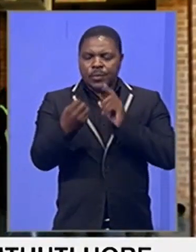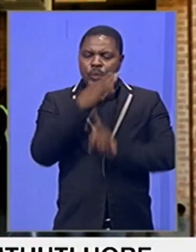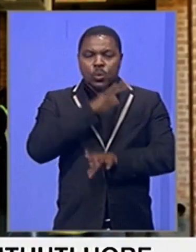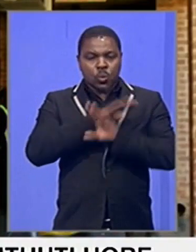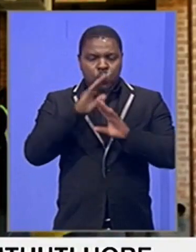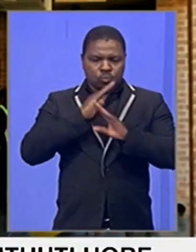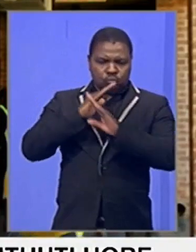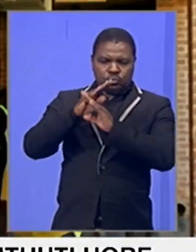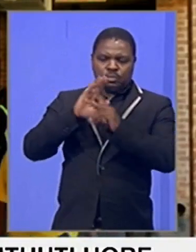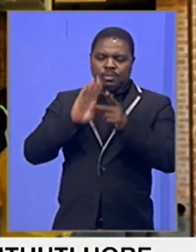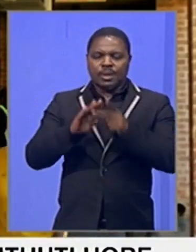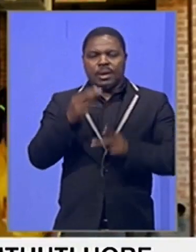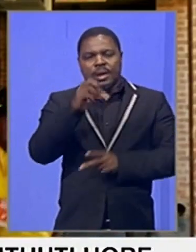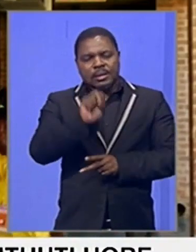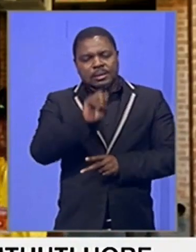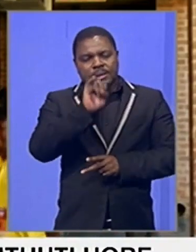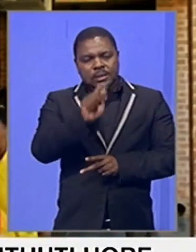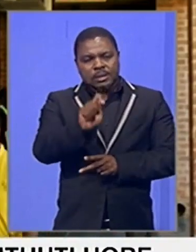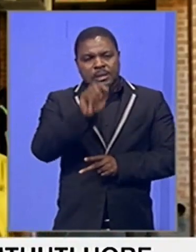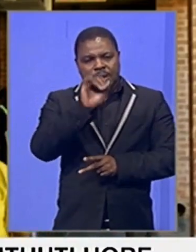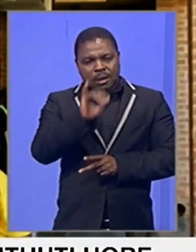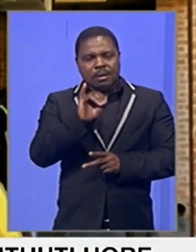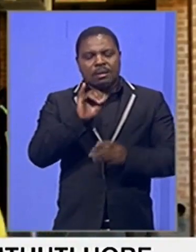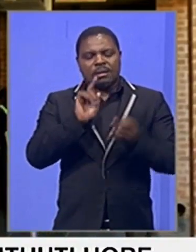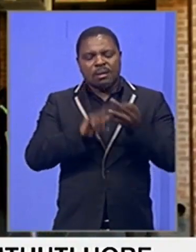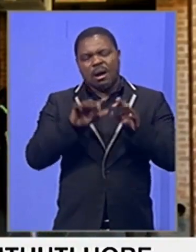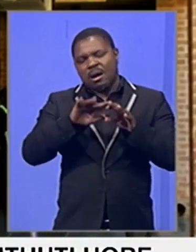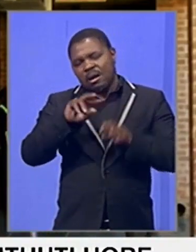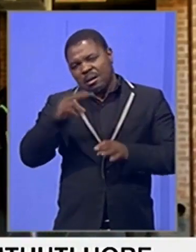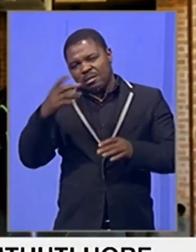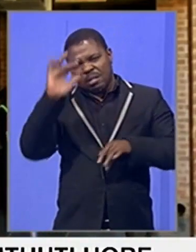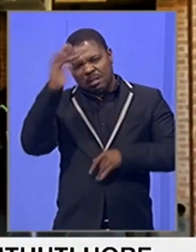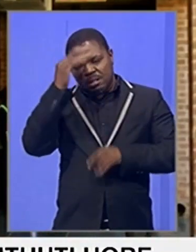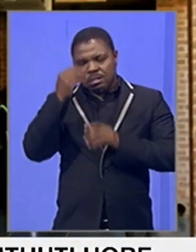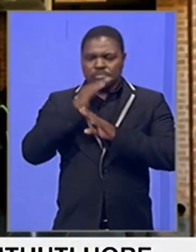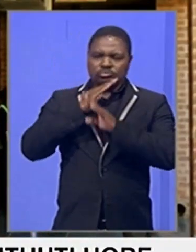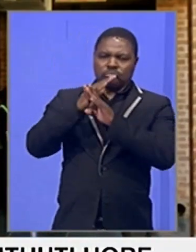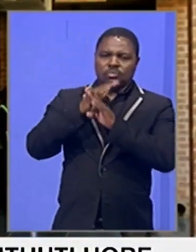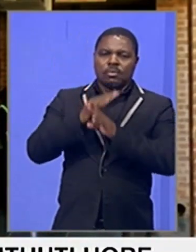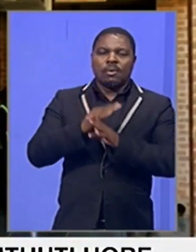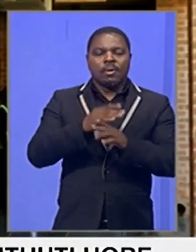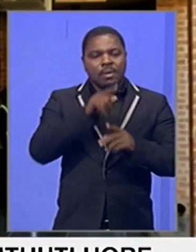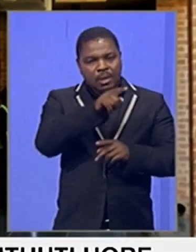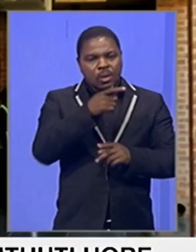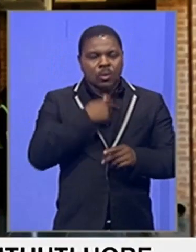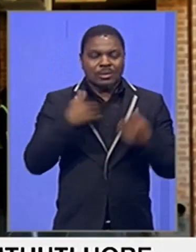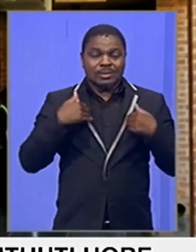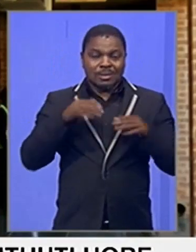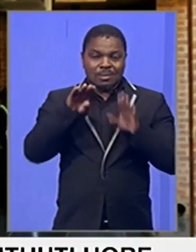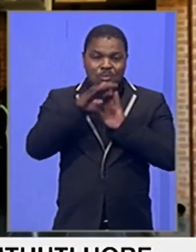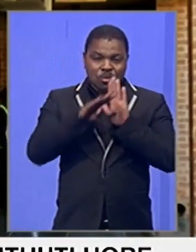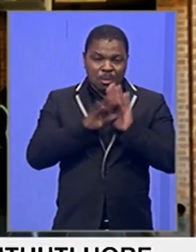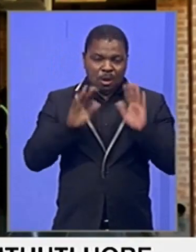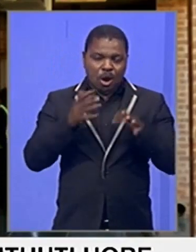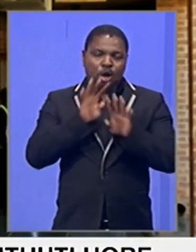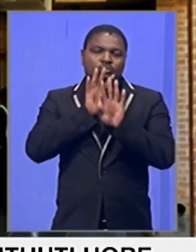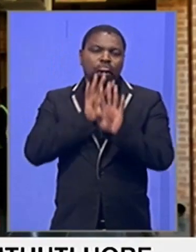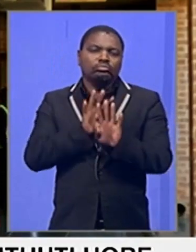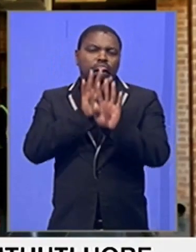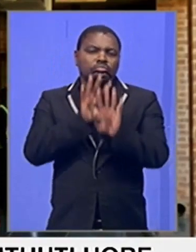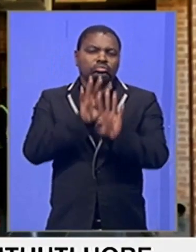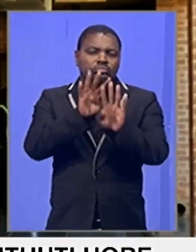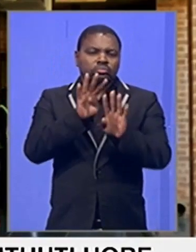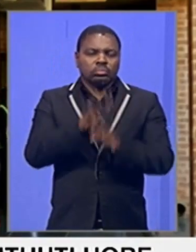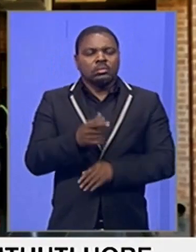of STI, and free of any other health disease. But we started our program with a march on the